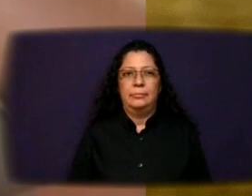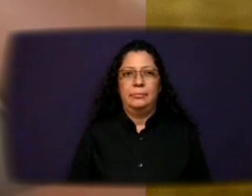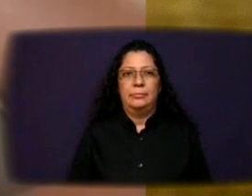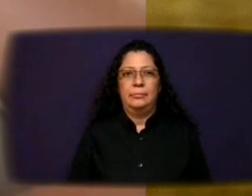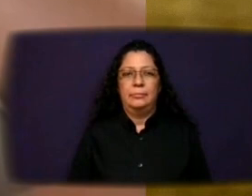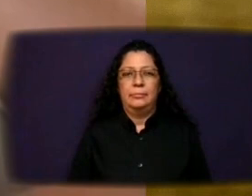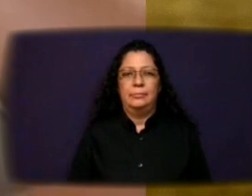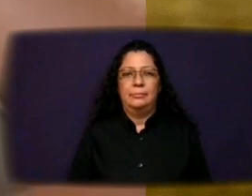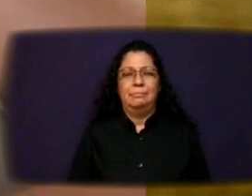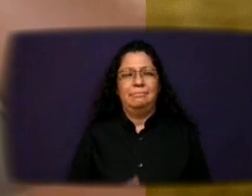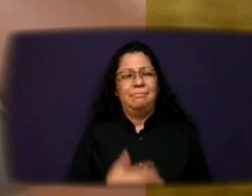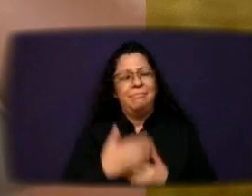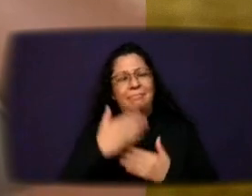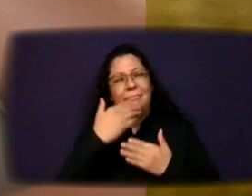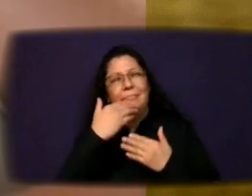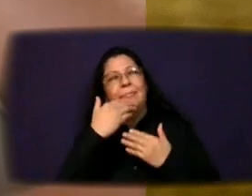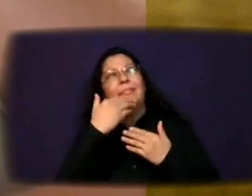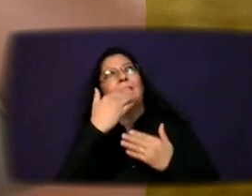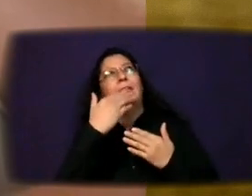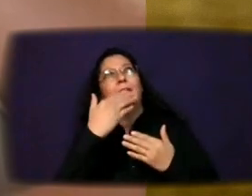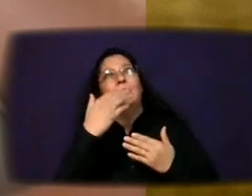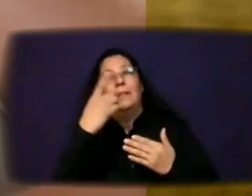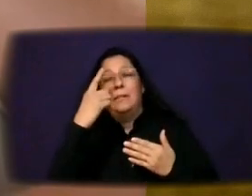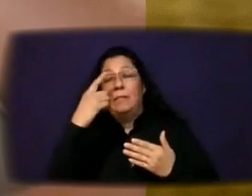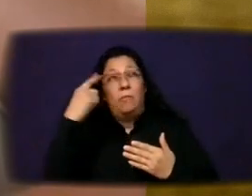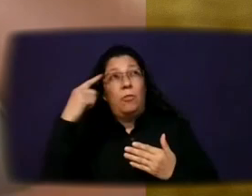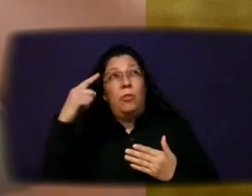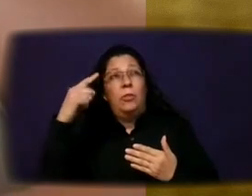Thank you for the sun.